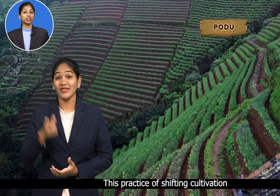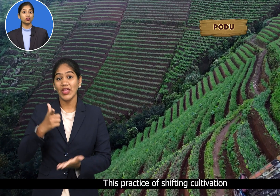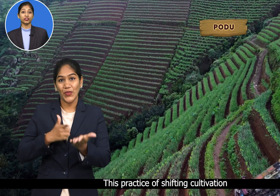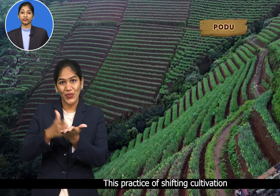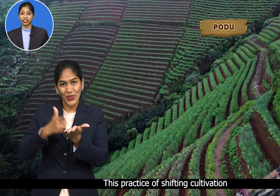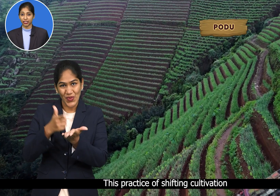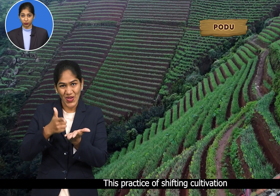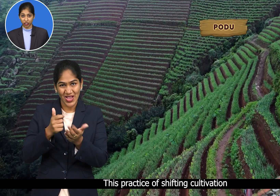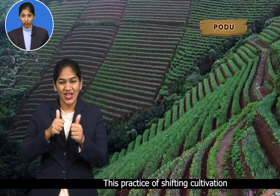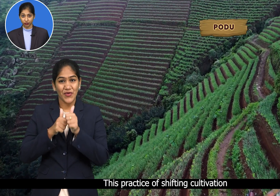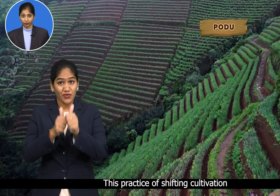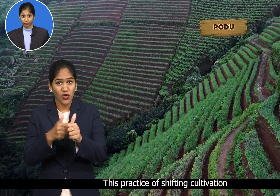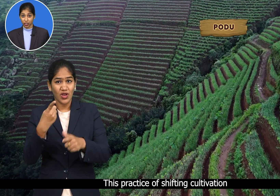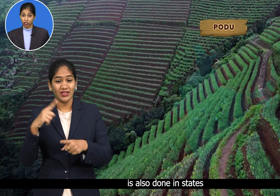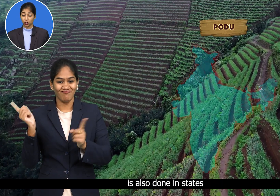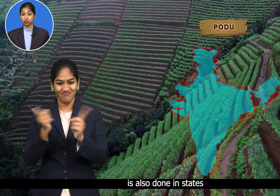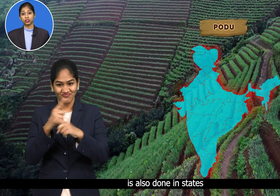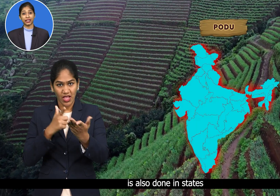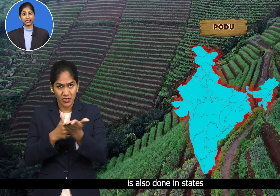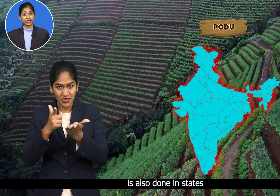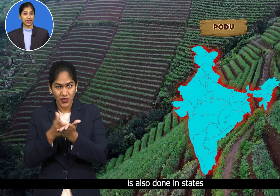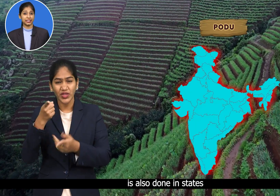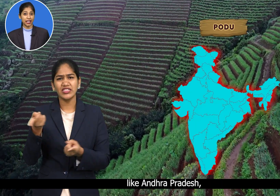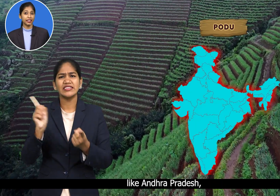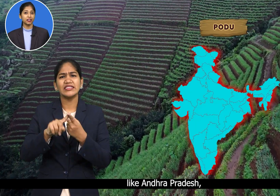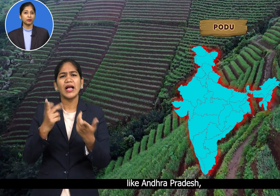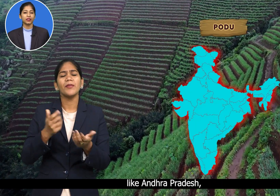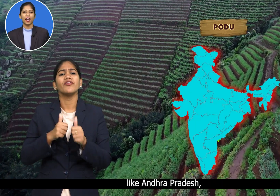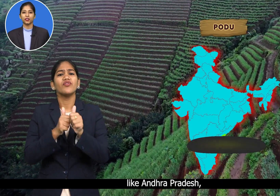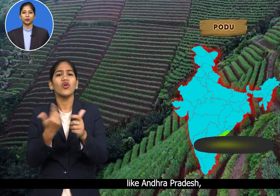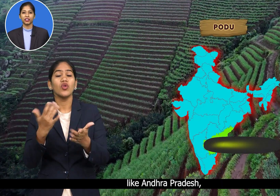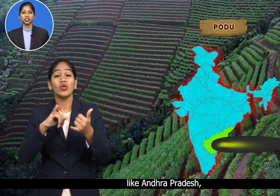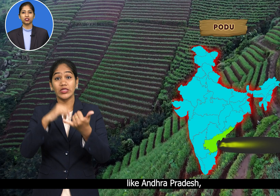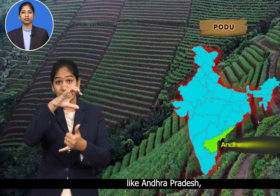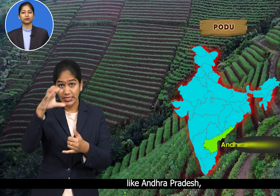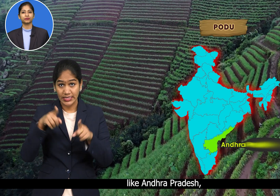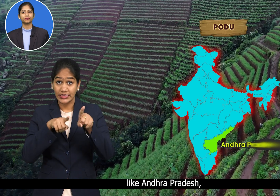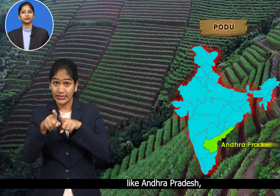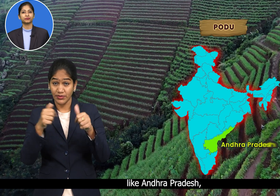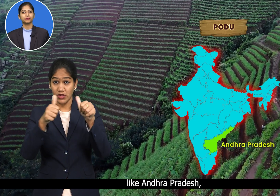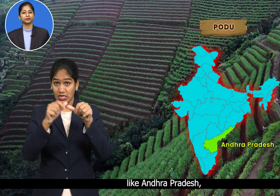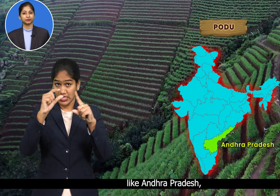This practice of shifting cultivation is also done in states like Andhra Pradesh,